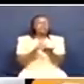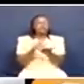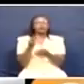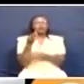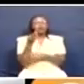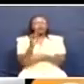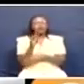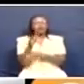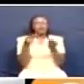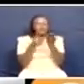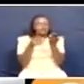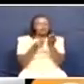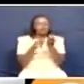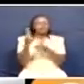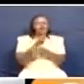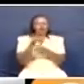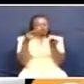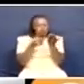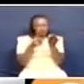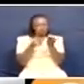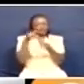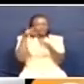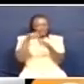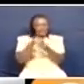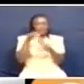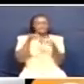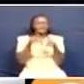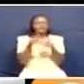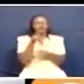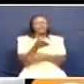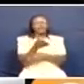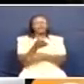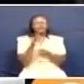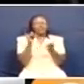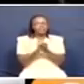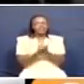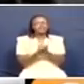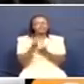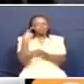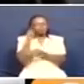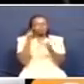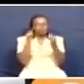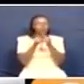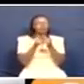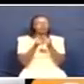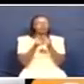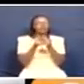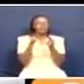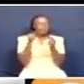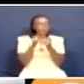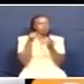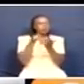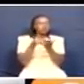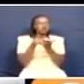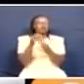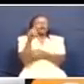of technology, the use of technology in elections. And that is for a purpose. The purpose is contained in Article 81